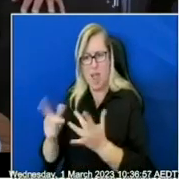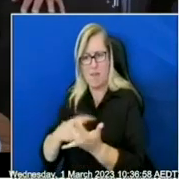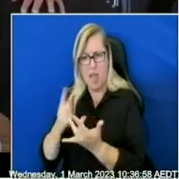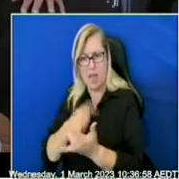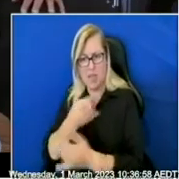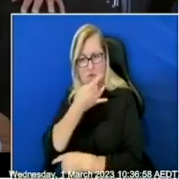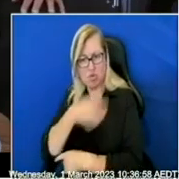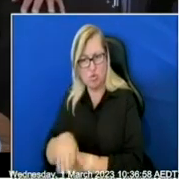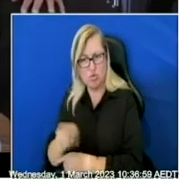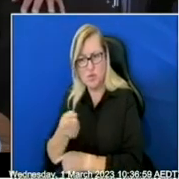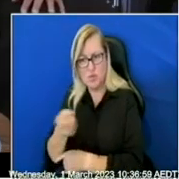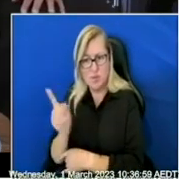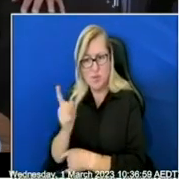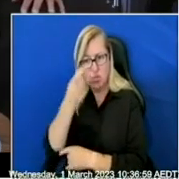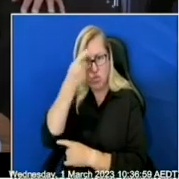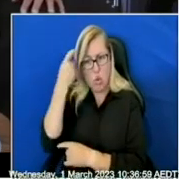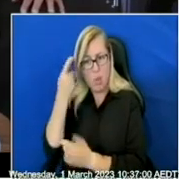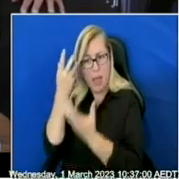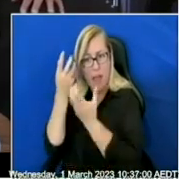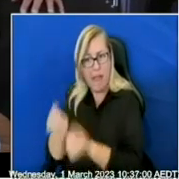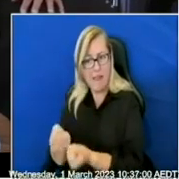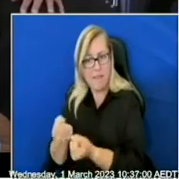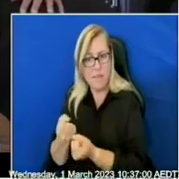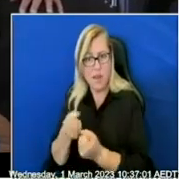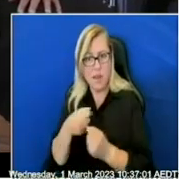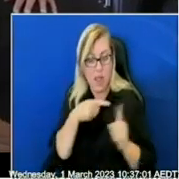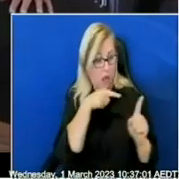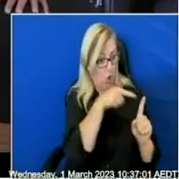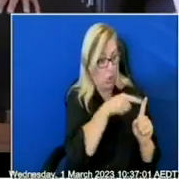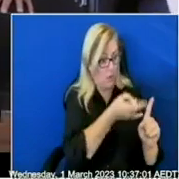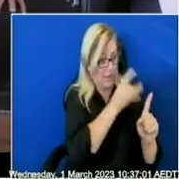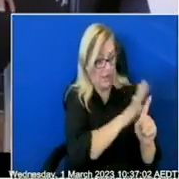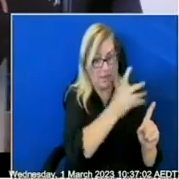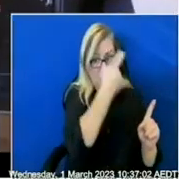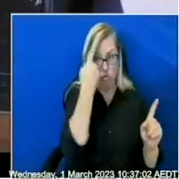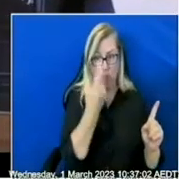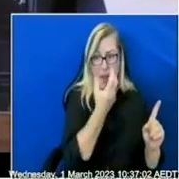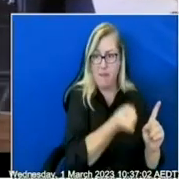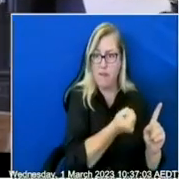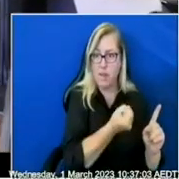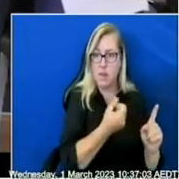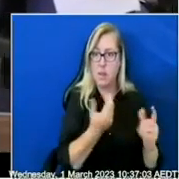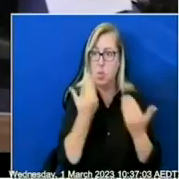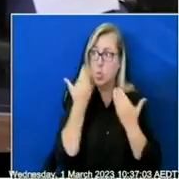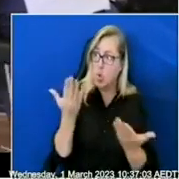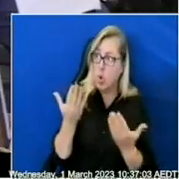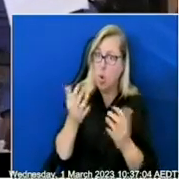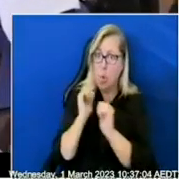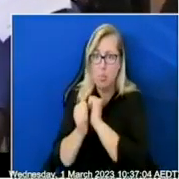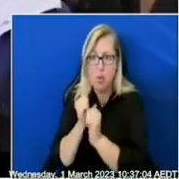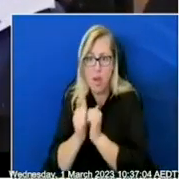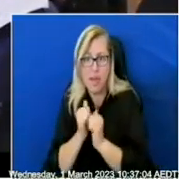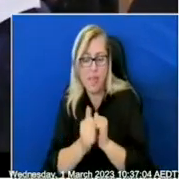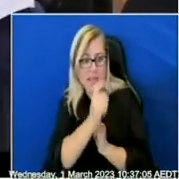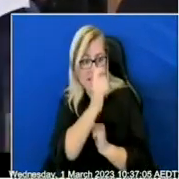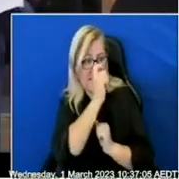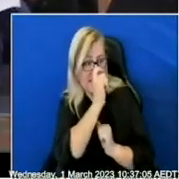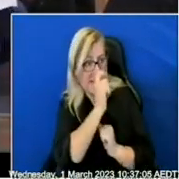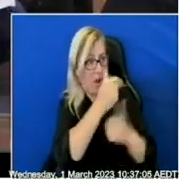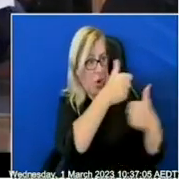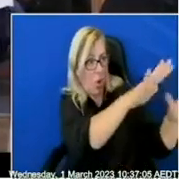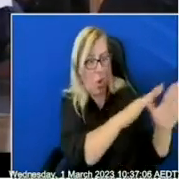you're traumatised yourself. Yeah. And you don't know where your brother is and your sister's gone, and you don't know where your mother is and your father is. And